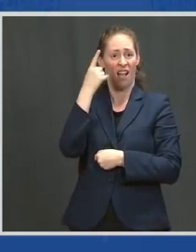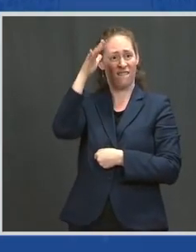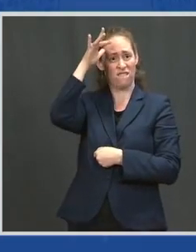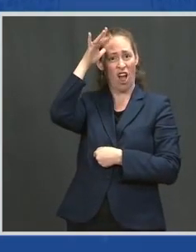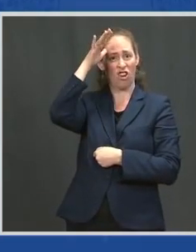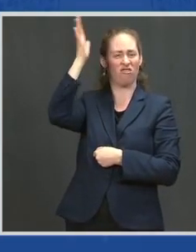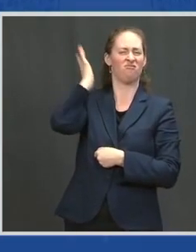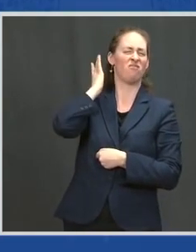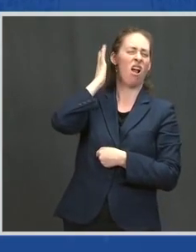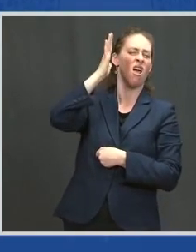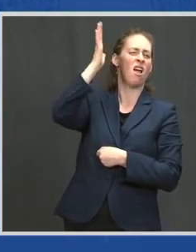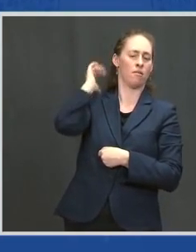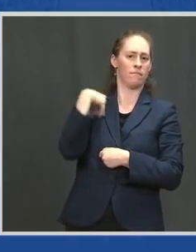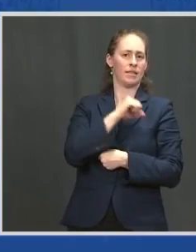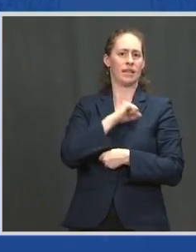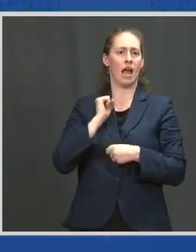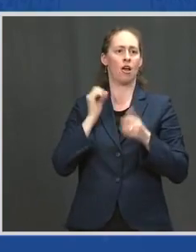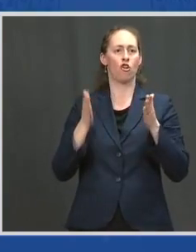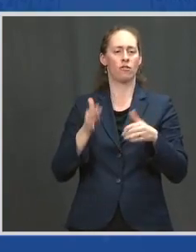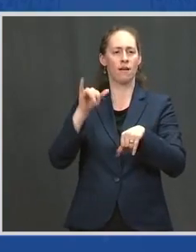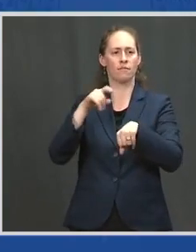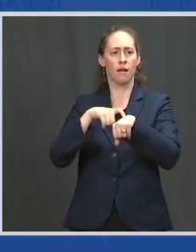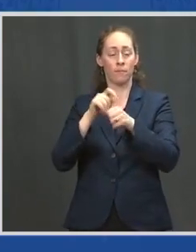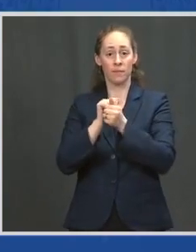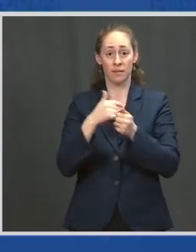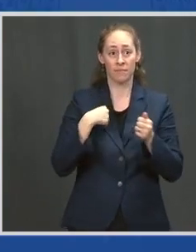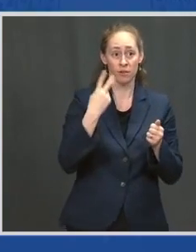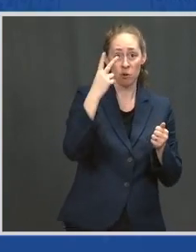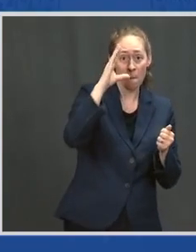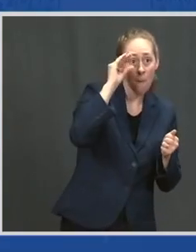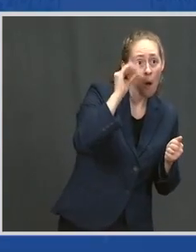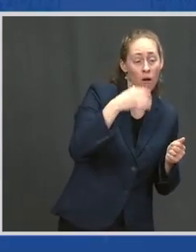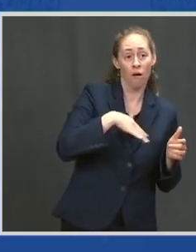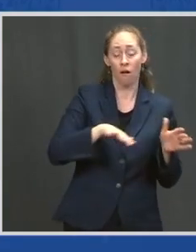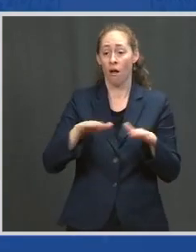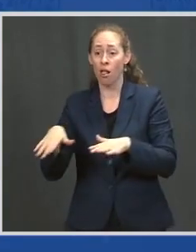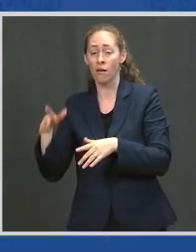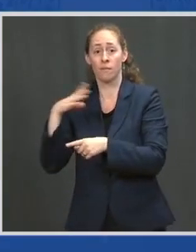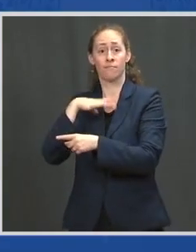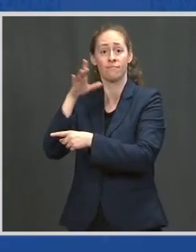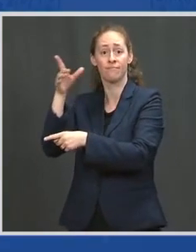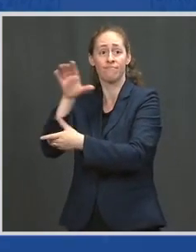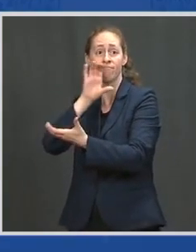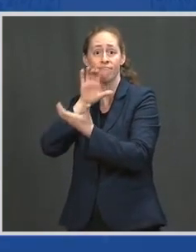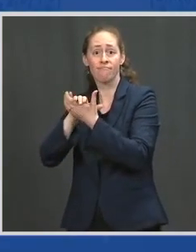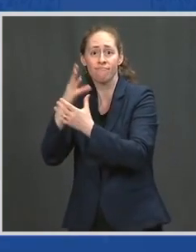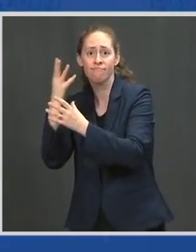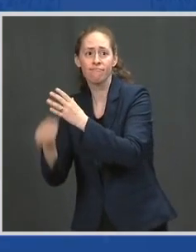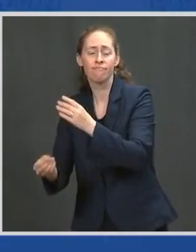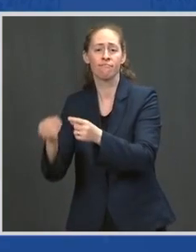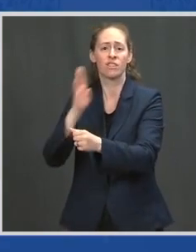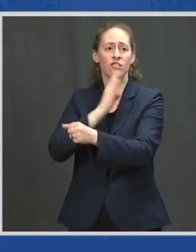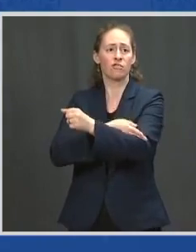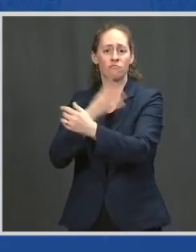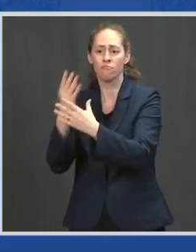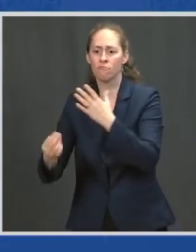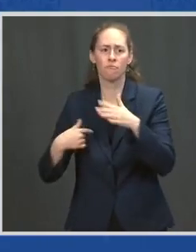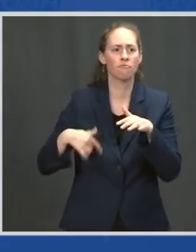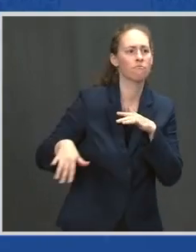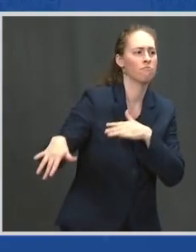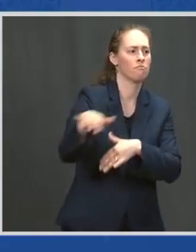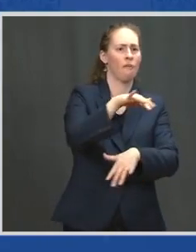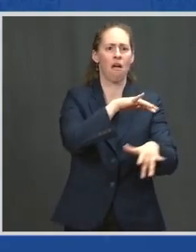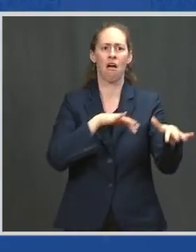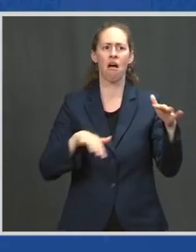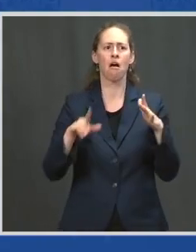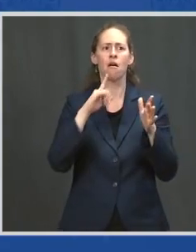mom and sister were killed. And had I not had the family I had, I'd never been able to do it. And I'm not joking about that. And I was a